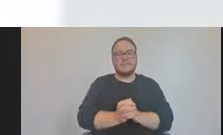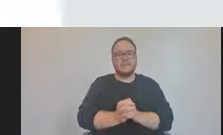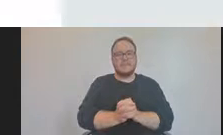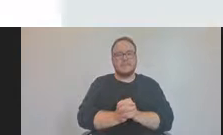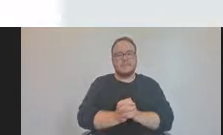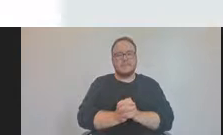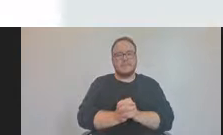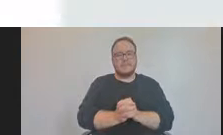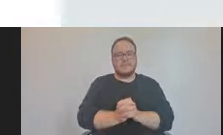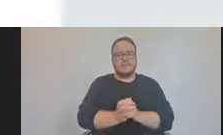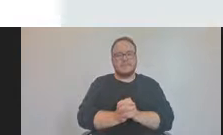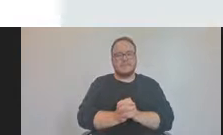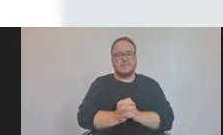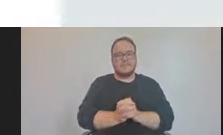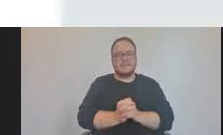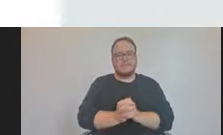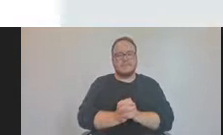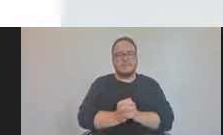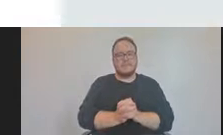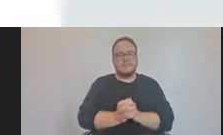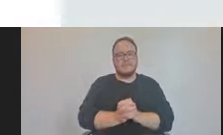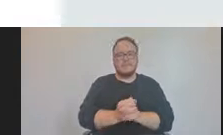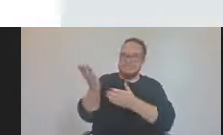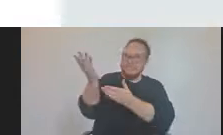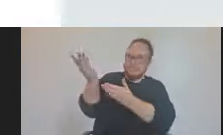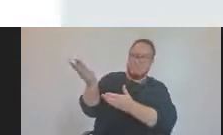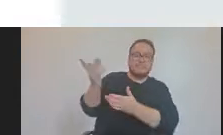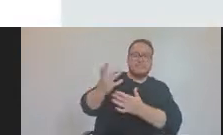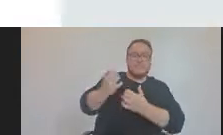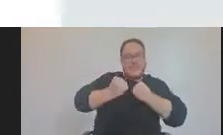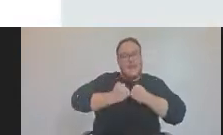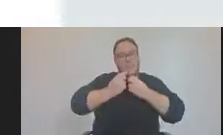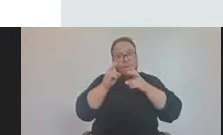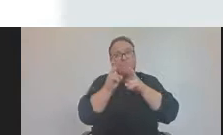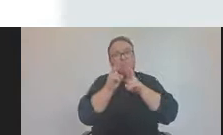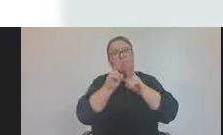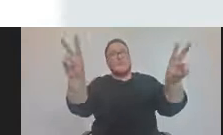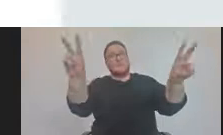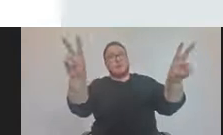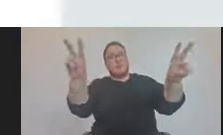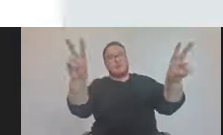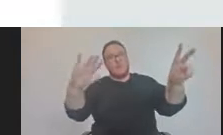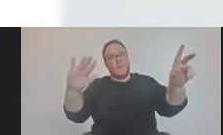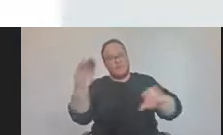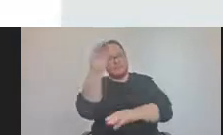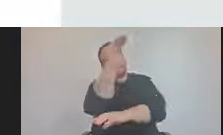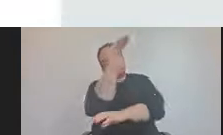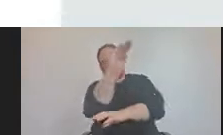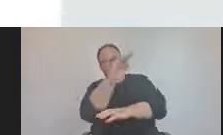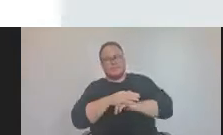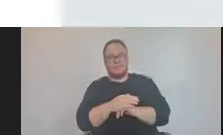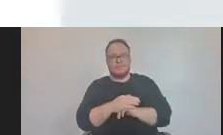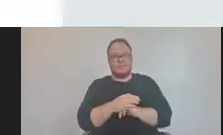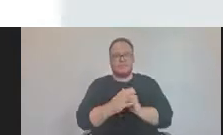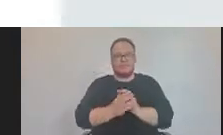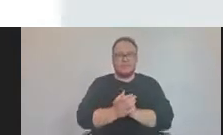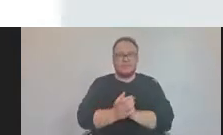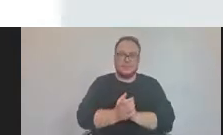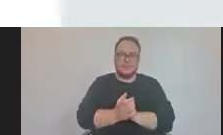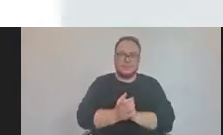So this slide shows our vision, which has been developed as an integrated care system board, with